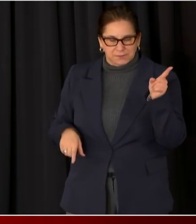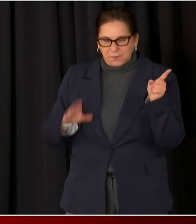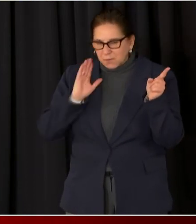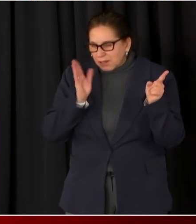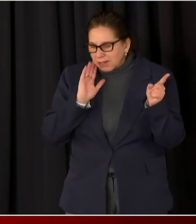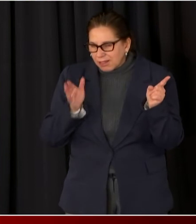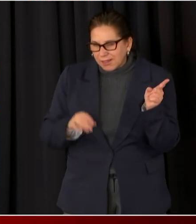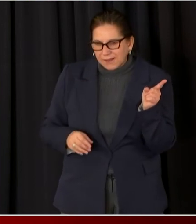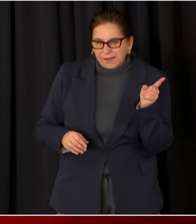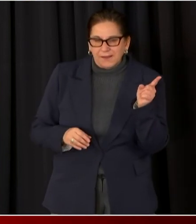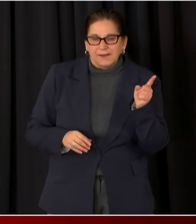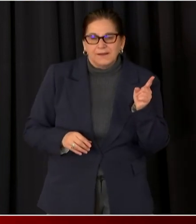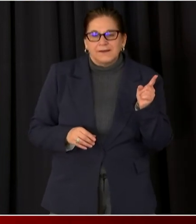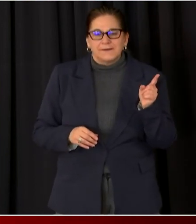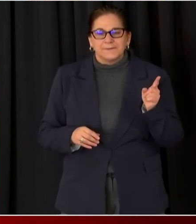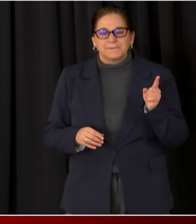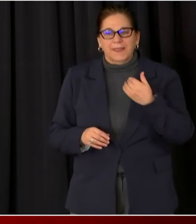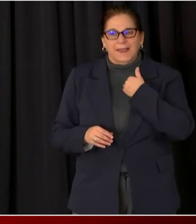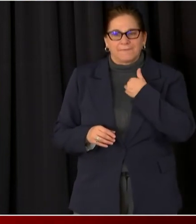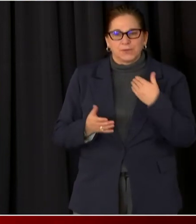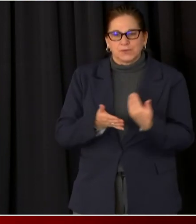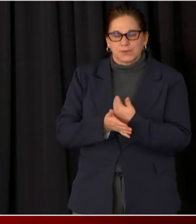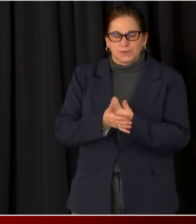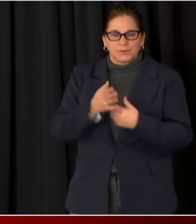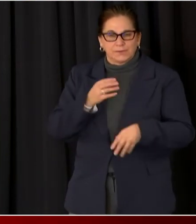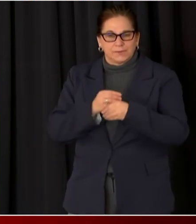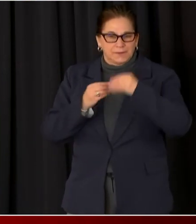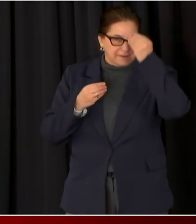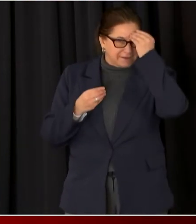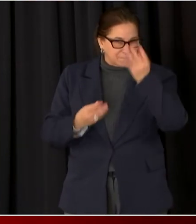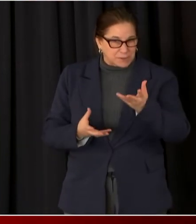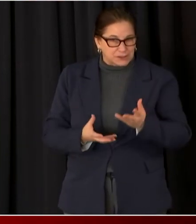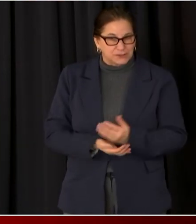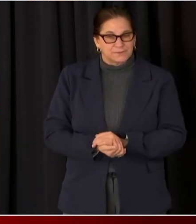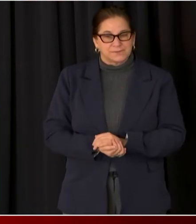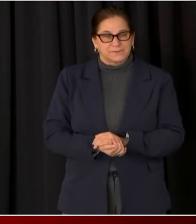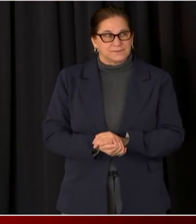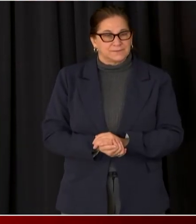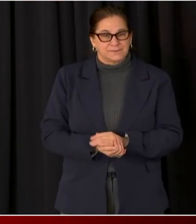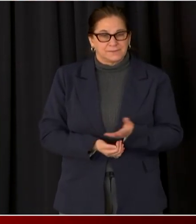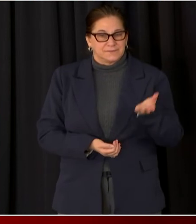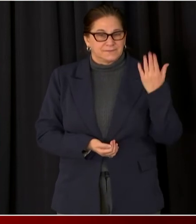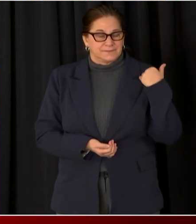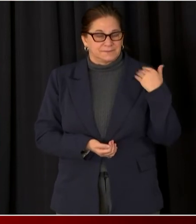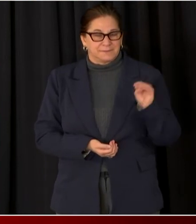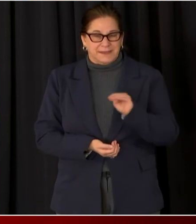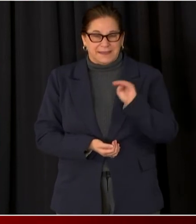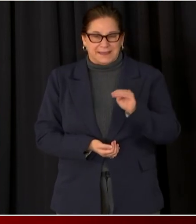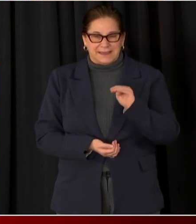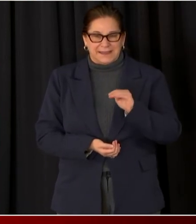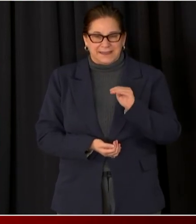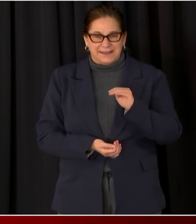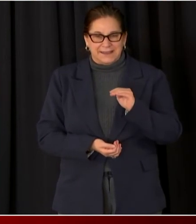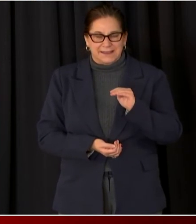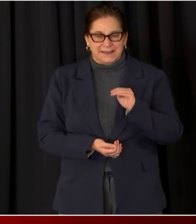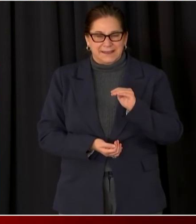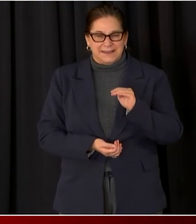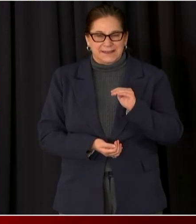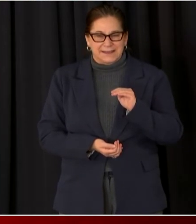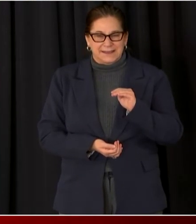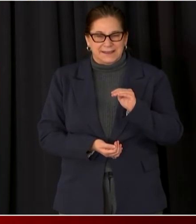morning. When we met on Monday, Dr. Nesbitt mentioned that her team would be conducting a community mask